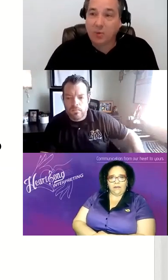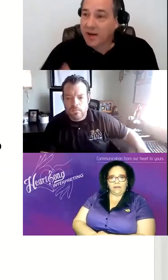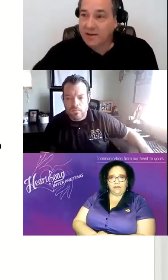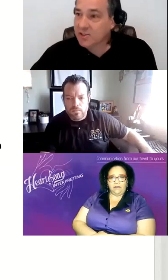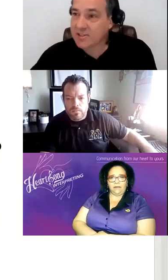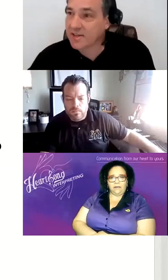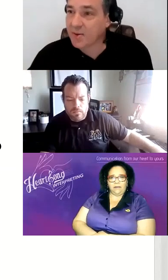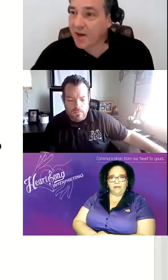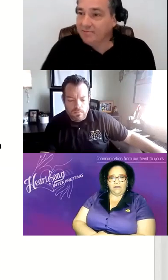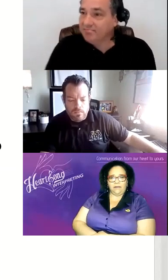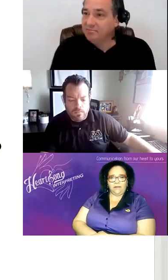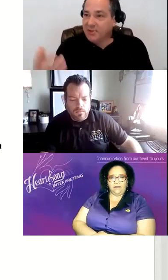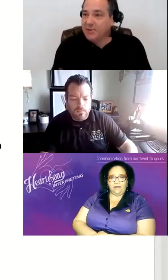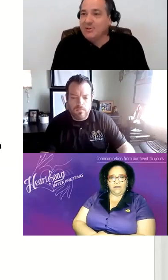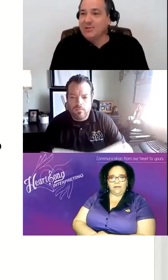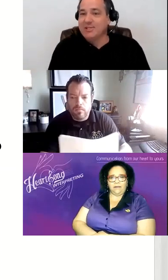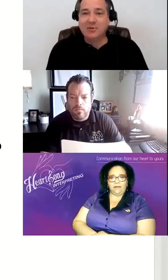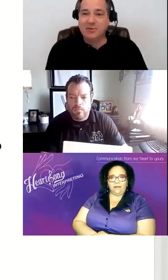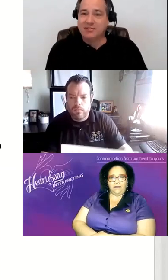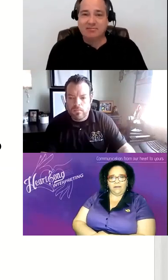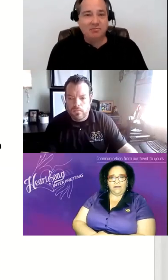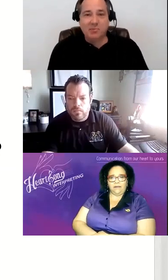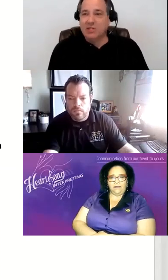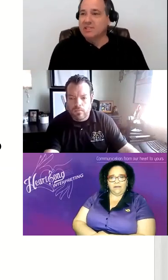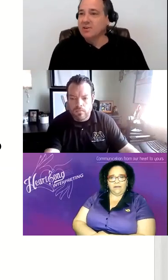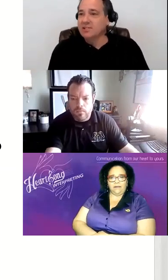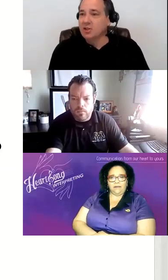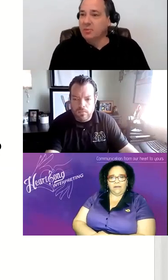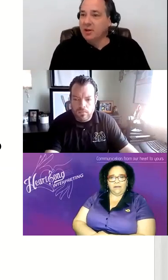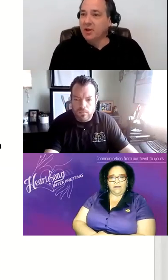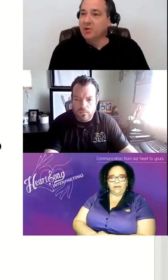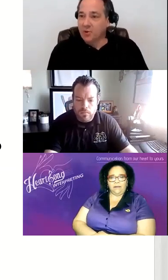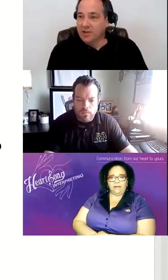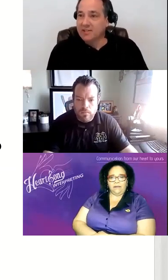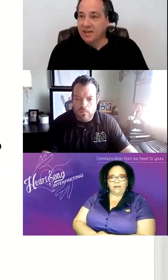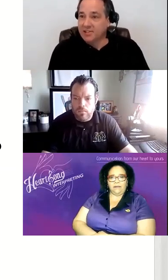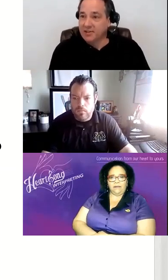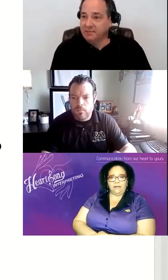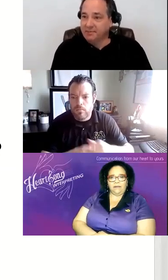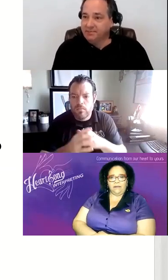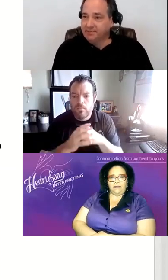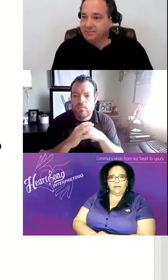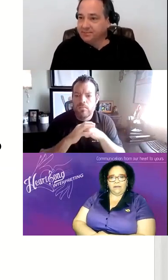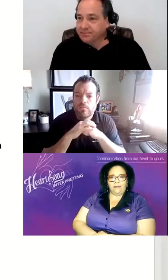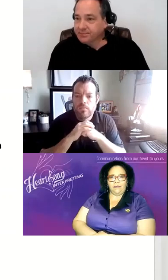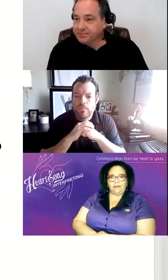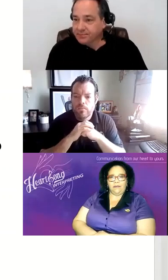if you don't mind, just go ahead and introduce yourself and please tell us a little bit about your organization.